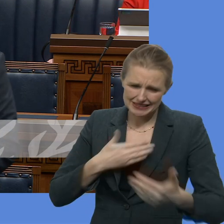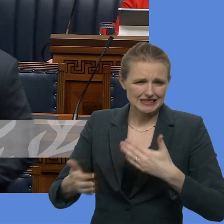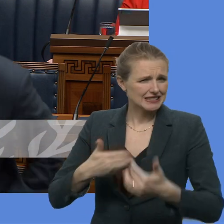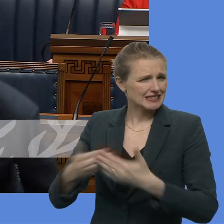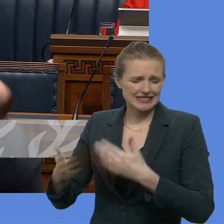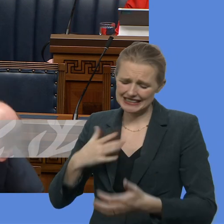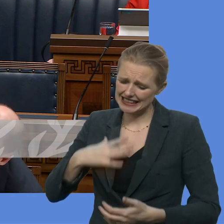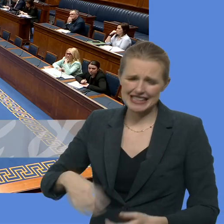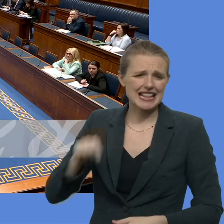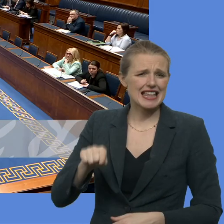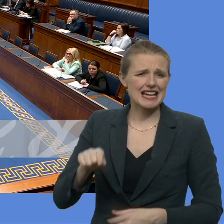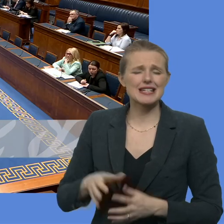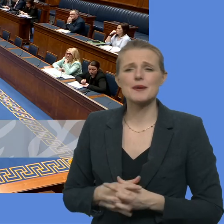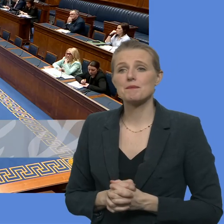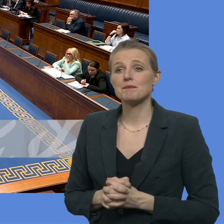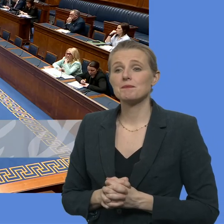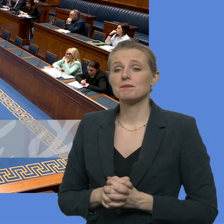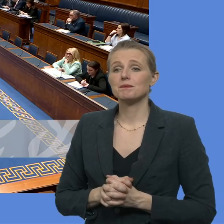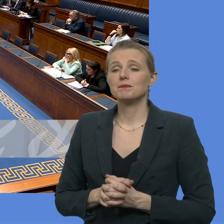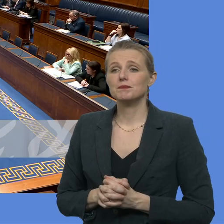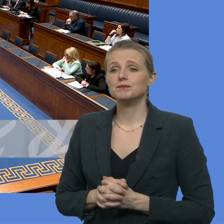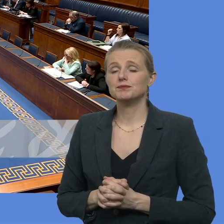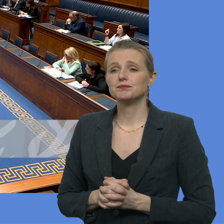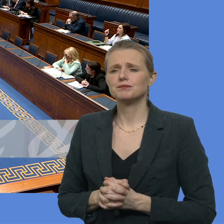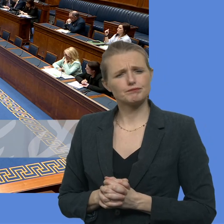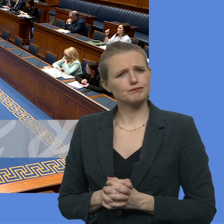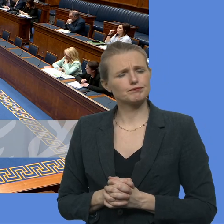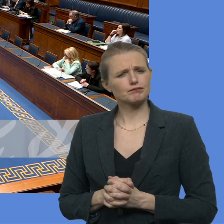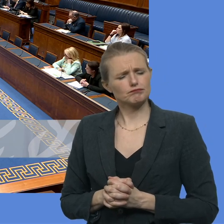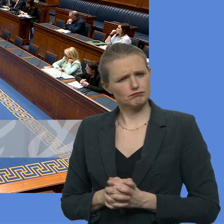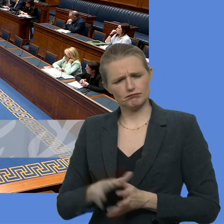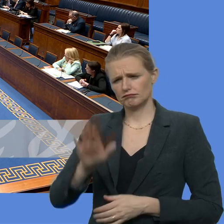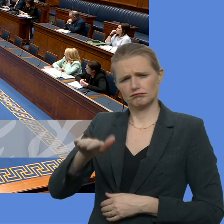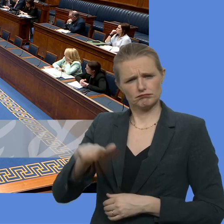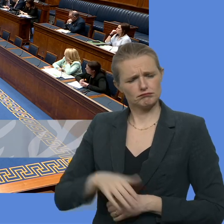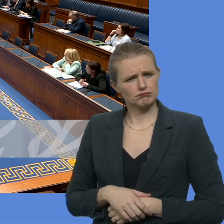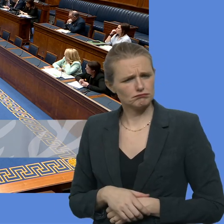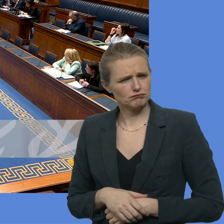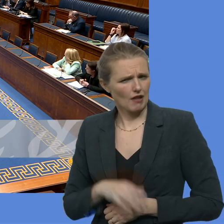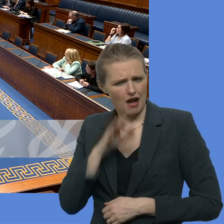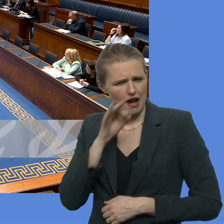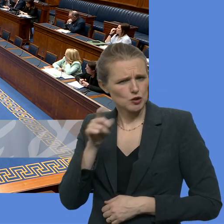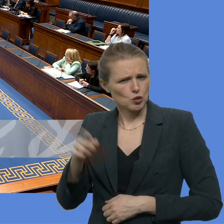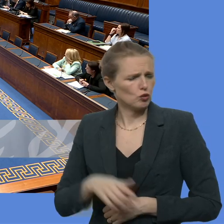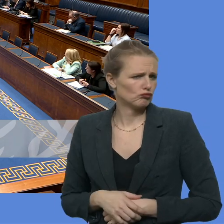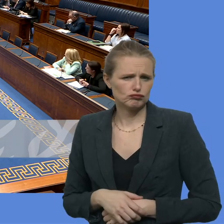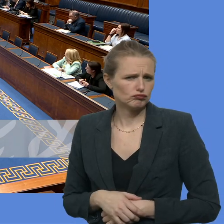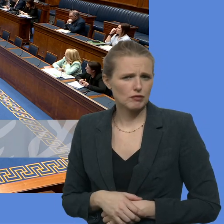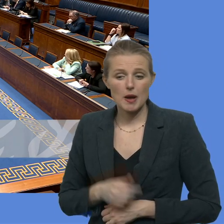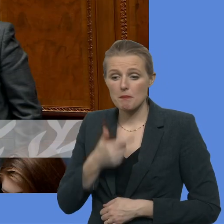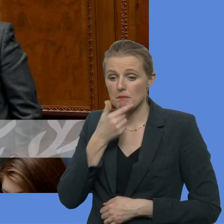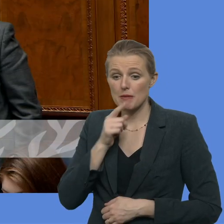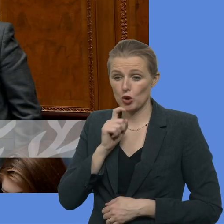Ireland. Call Jim Allister. How does the Minister think that those who need a fully